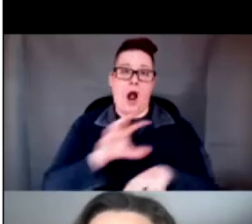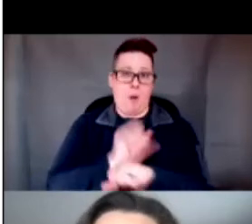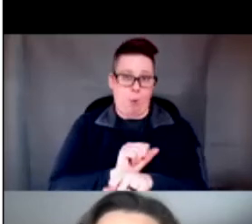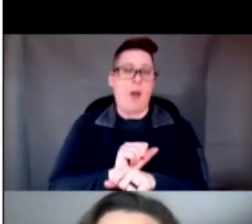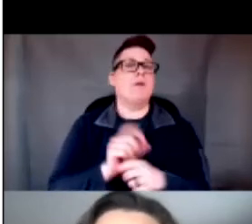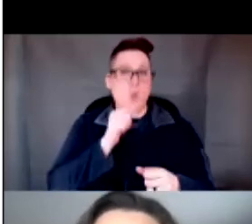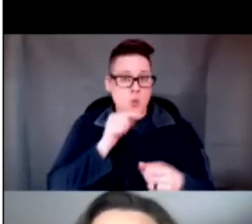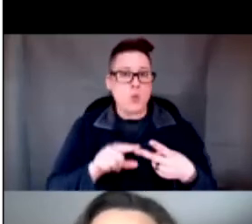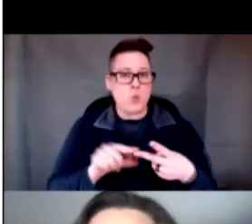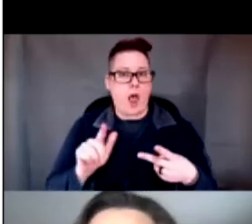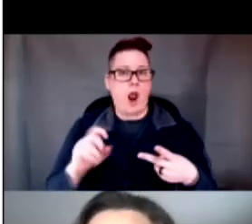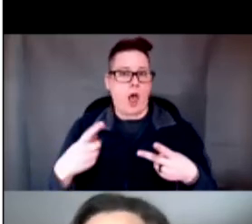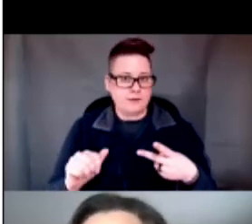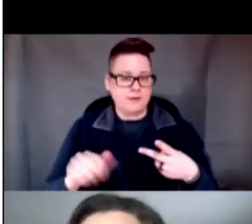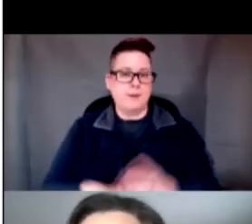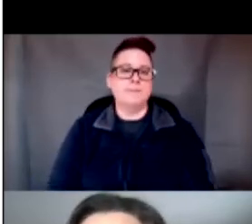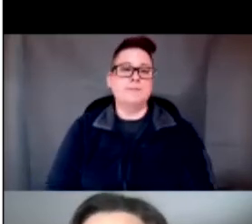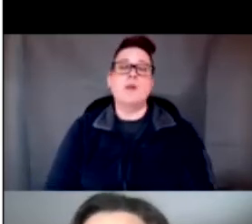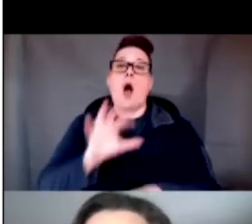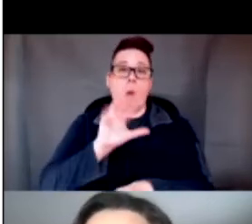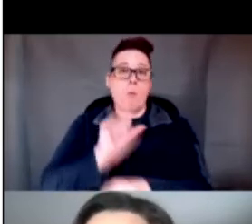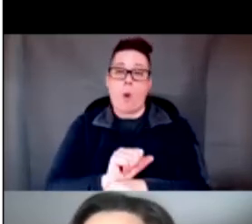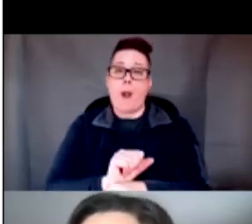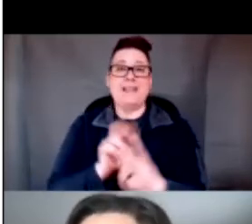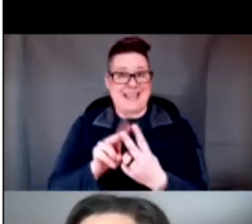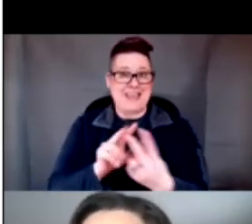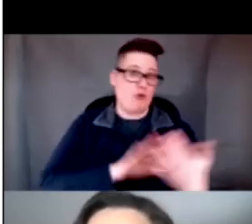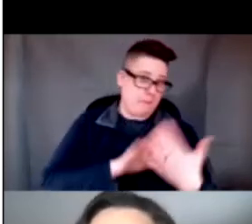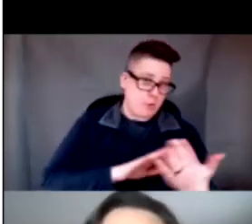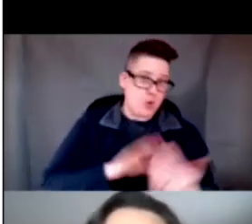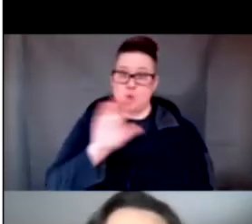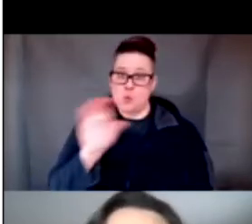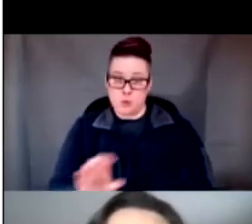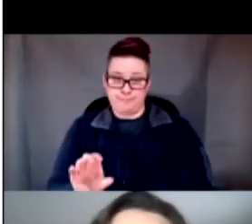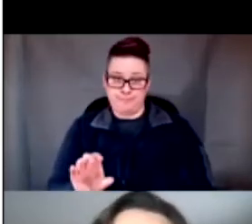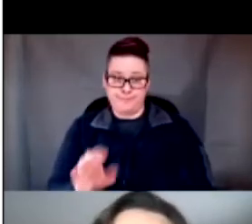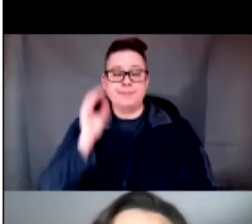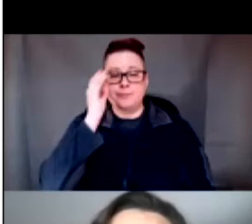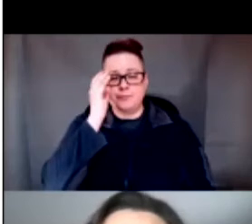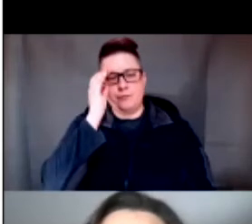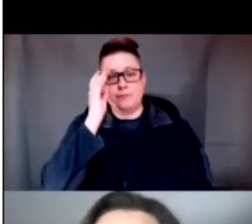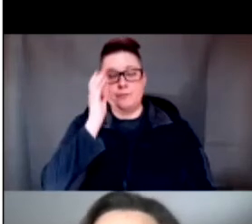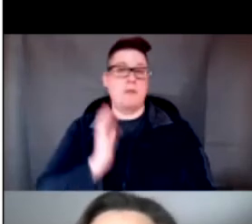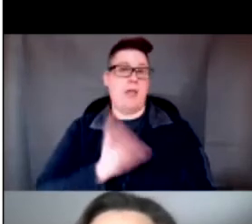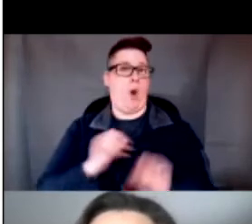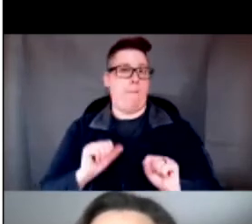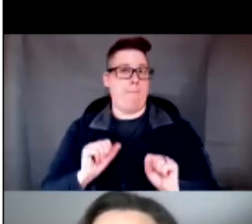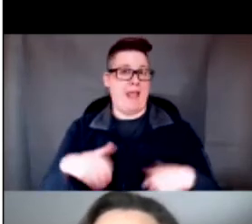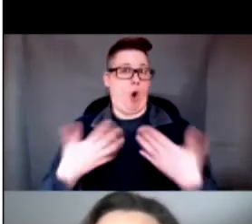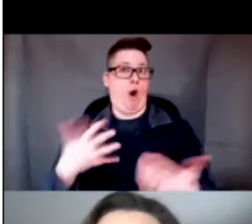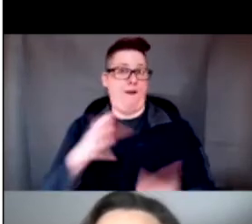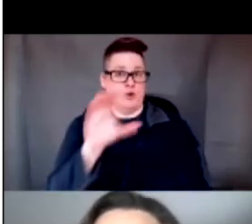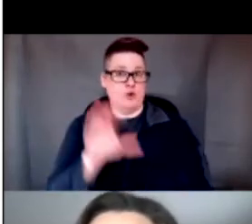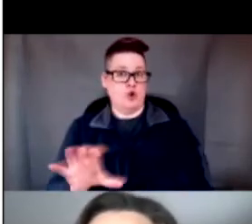Alexa. The appointments are offered in person or by Zoom, and our ability to offer Zoom appointments